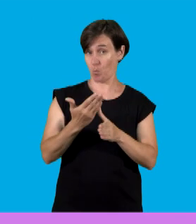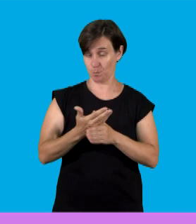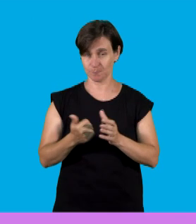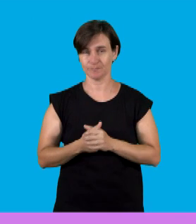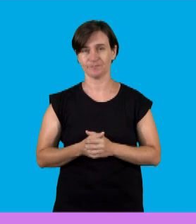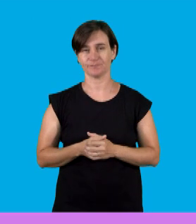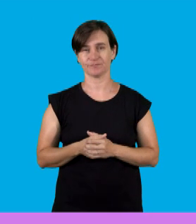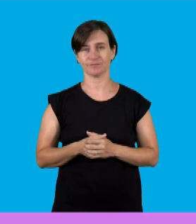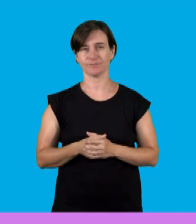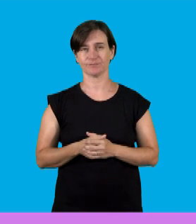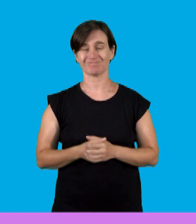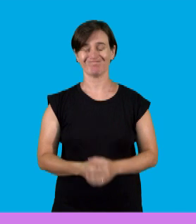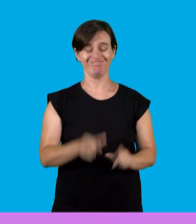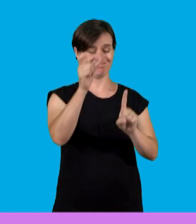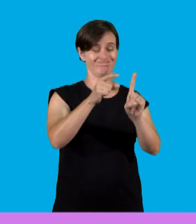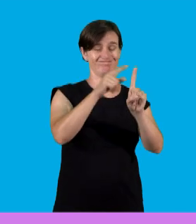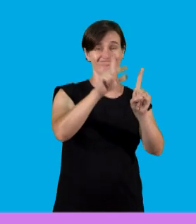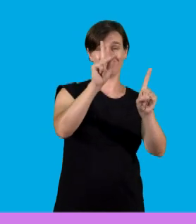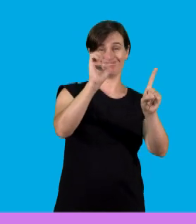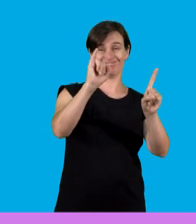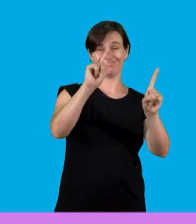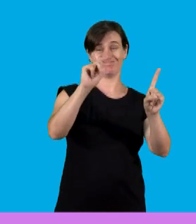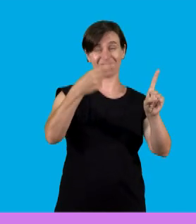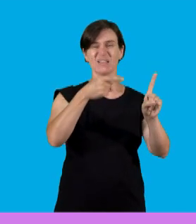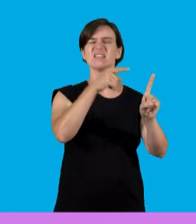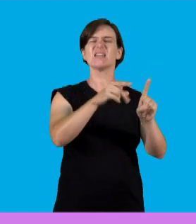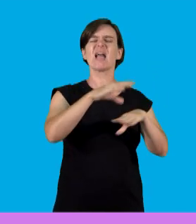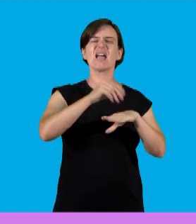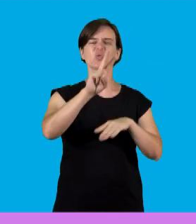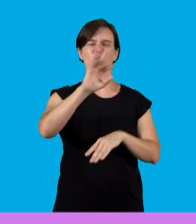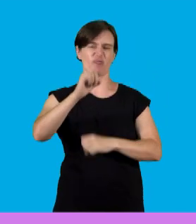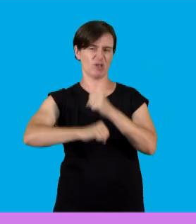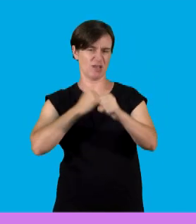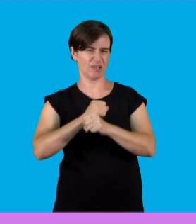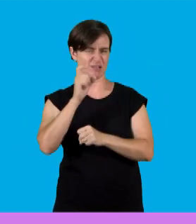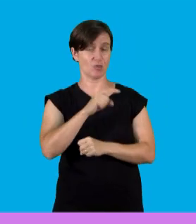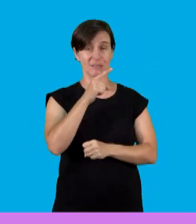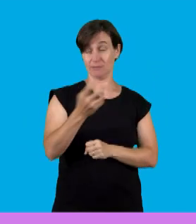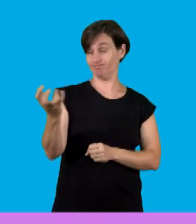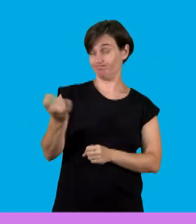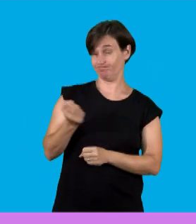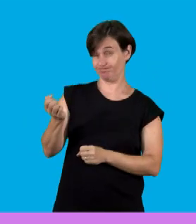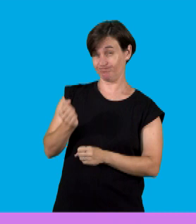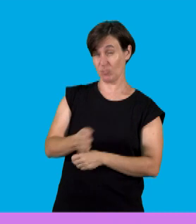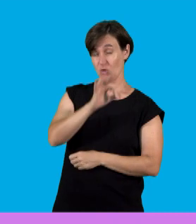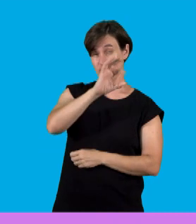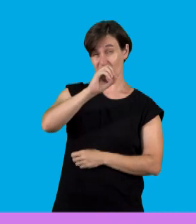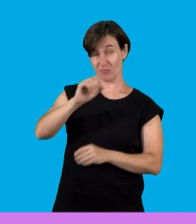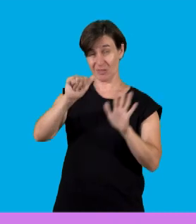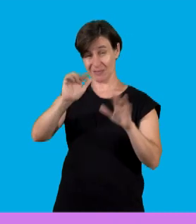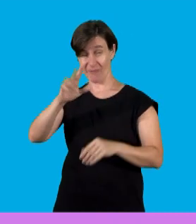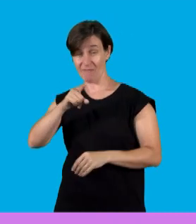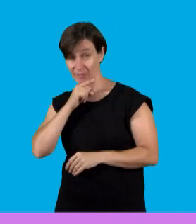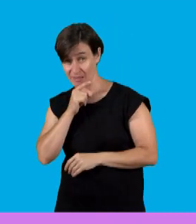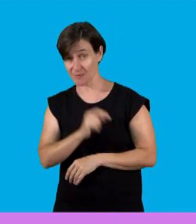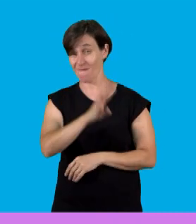So I said Keith is 23 years old and he just started working. He earns an annual taxable income of